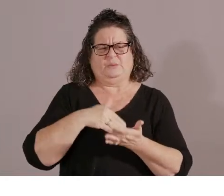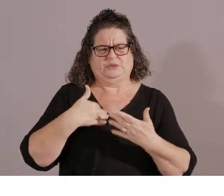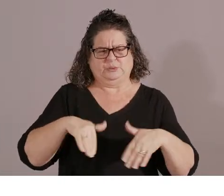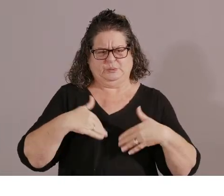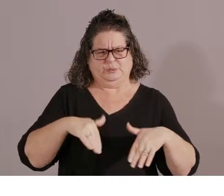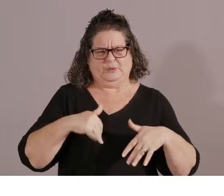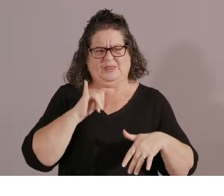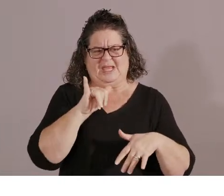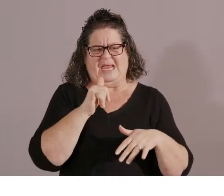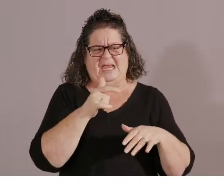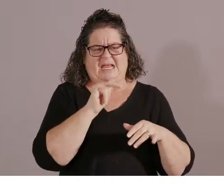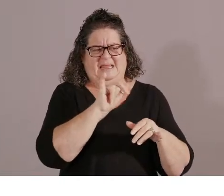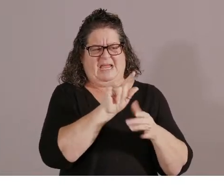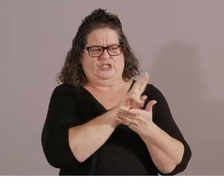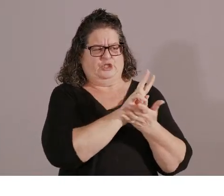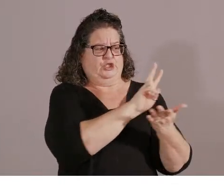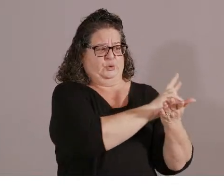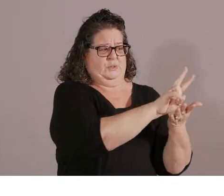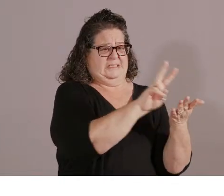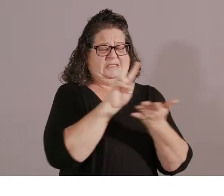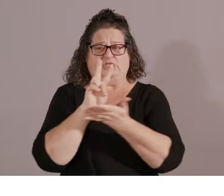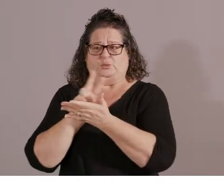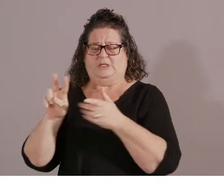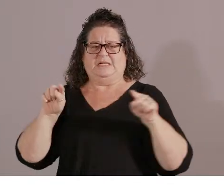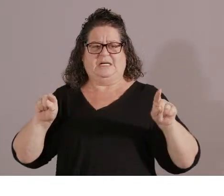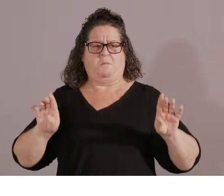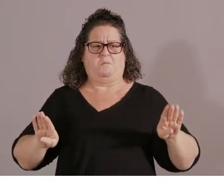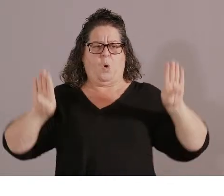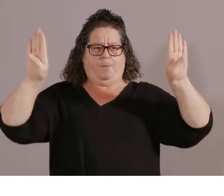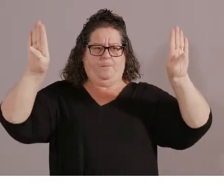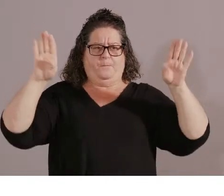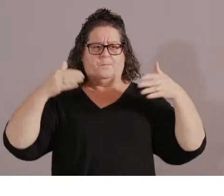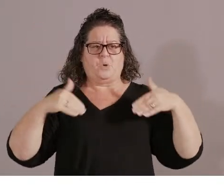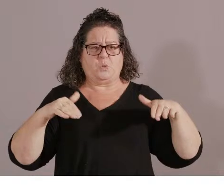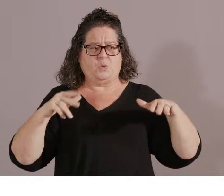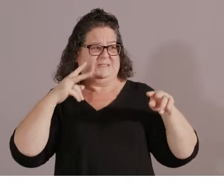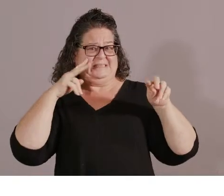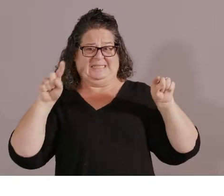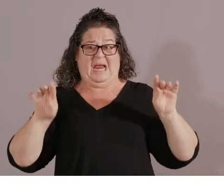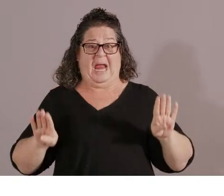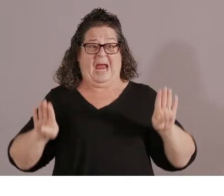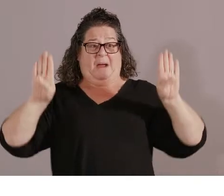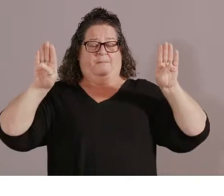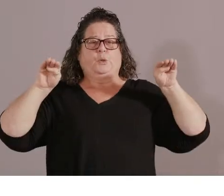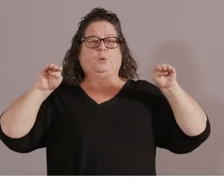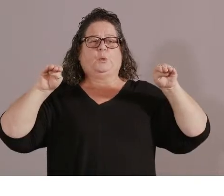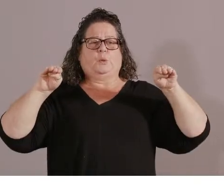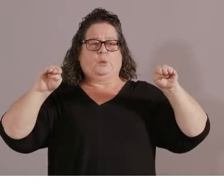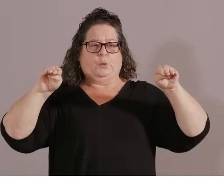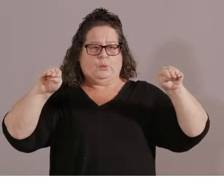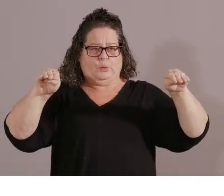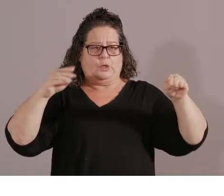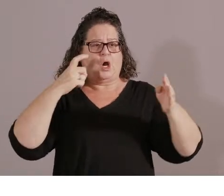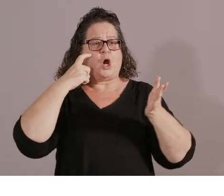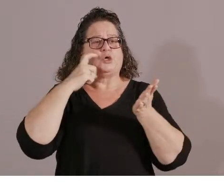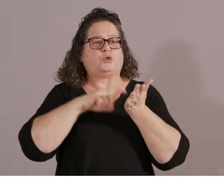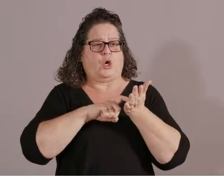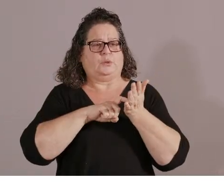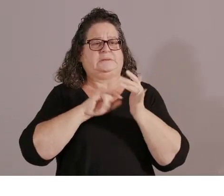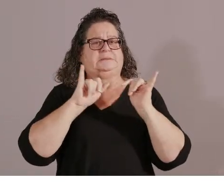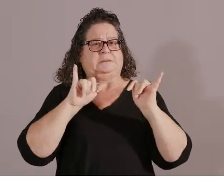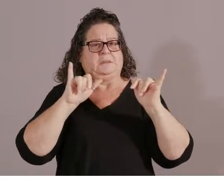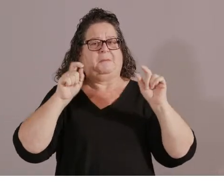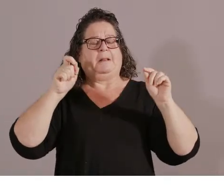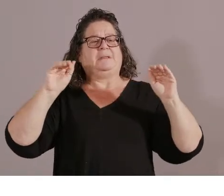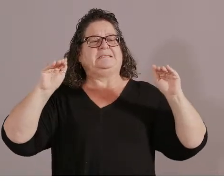weeks. But in addition to seeing this plateau in cases, we are also starting to see a plateau and a decrease in hospital